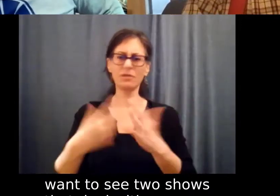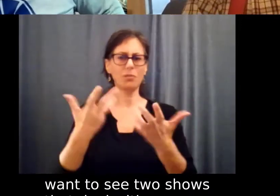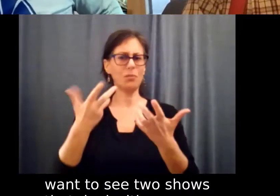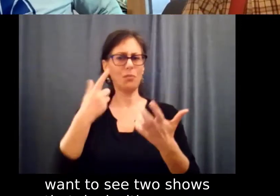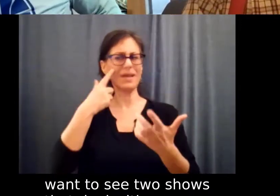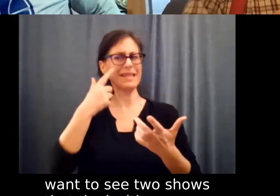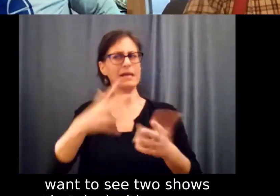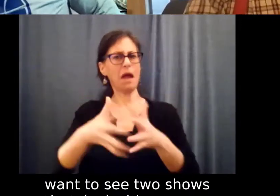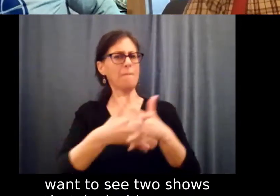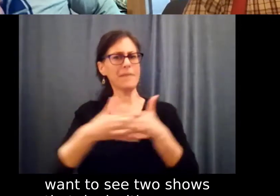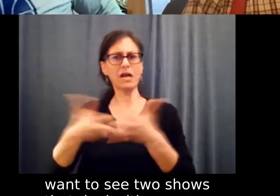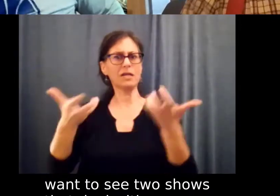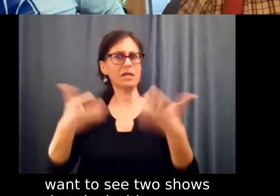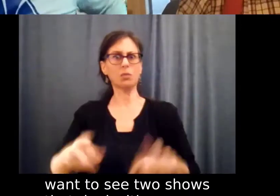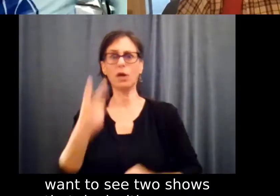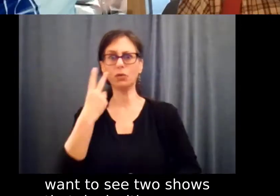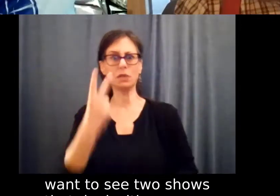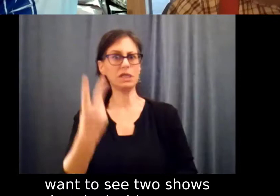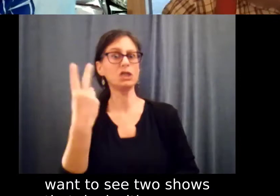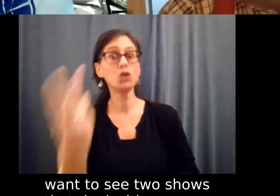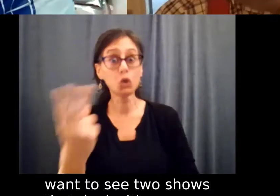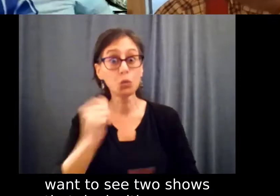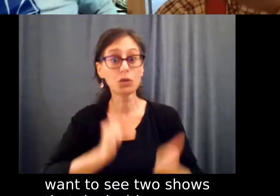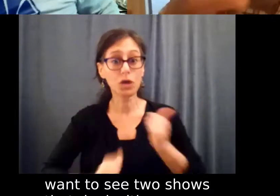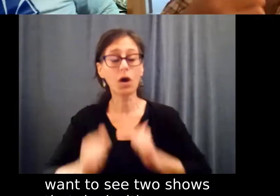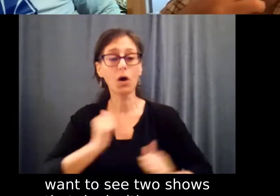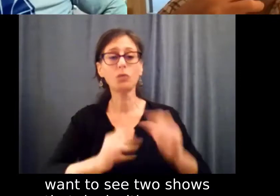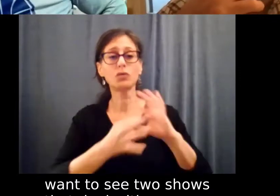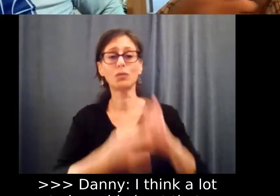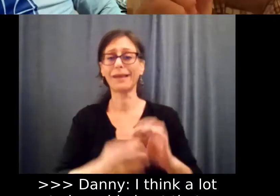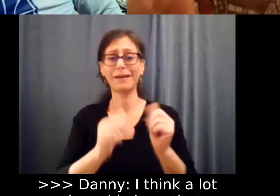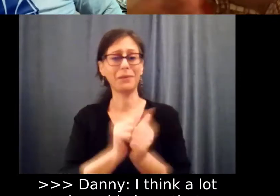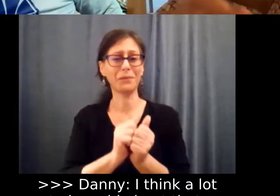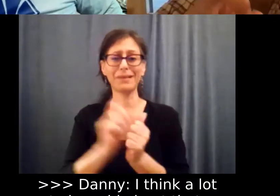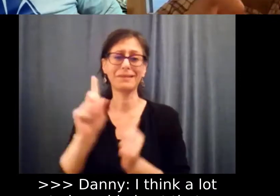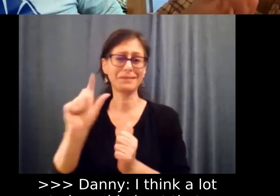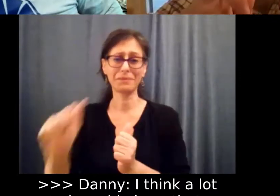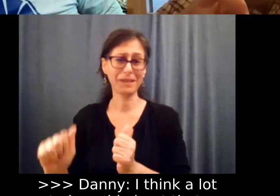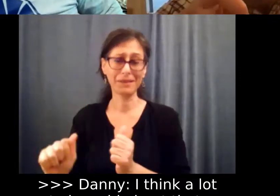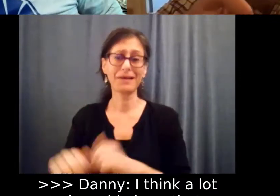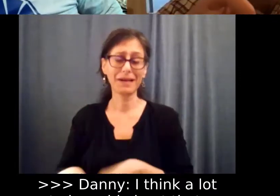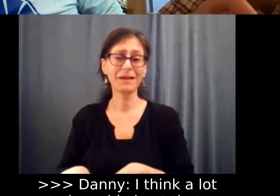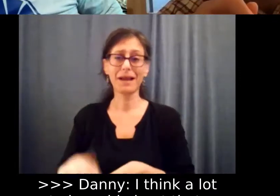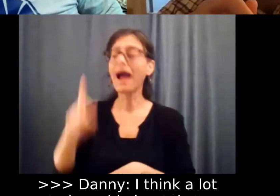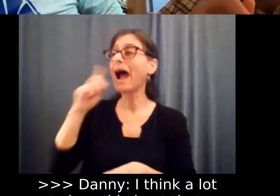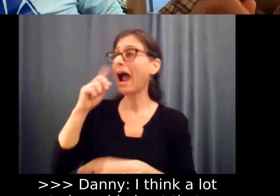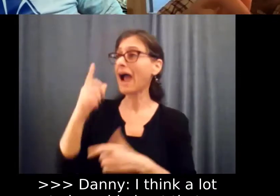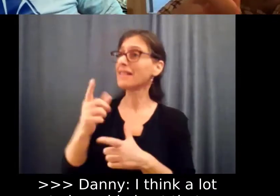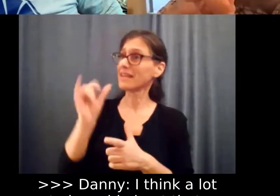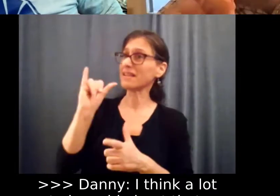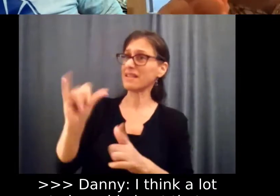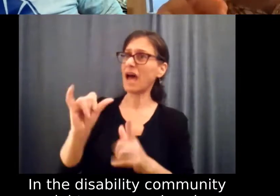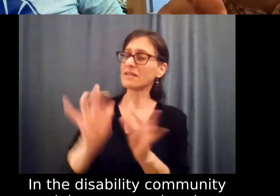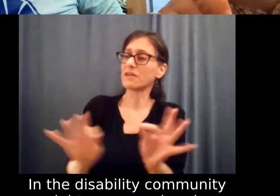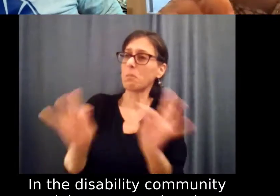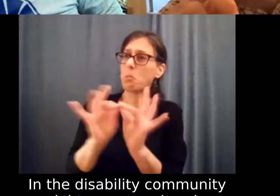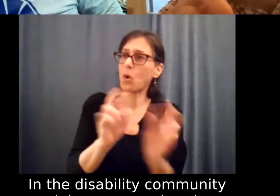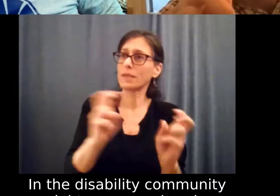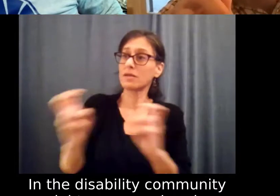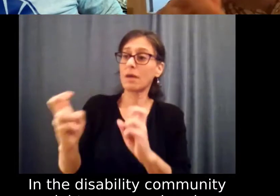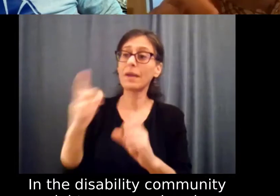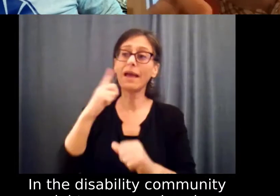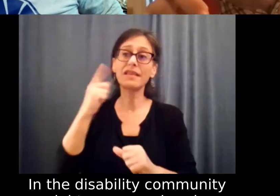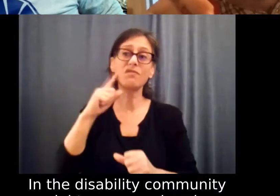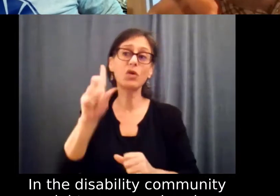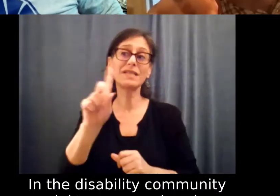to see two shows that deal with, anyway. I think there's a lot to be said about that, because I think in the